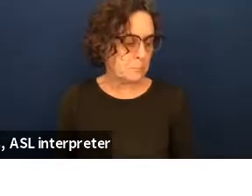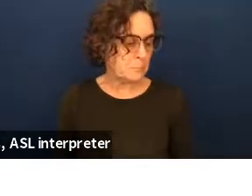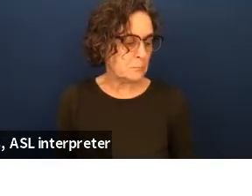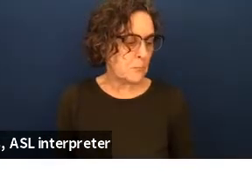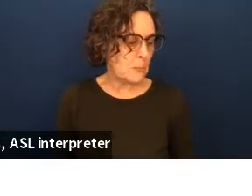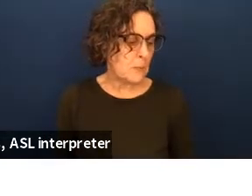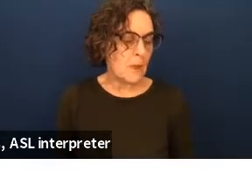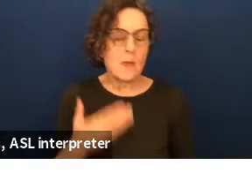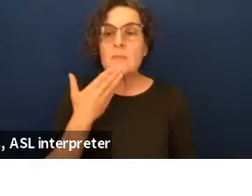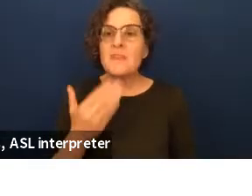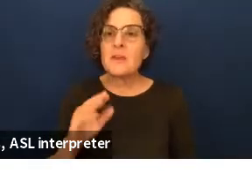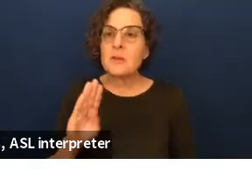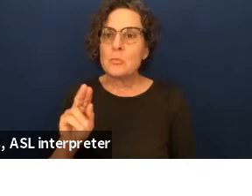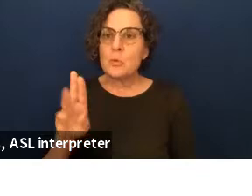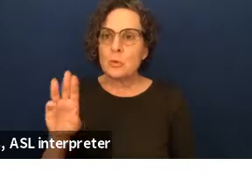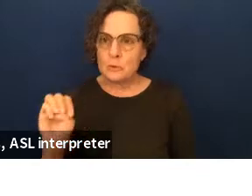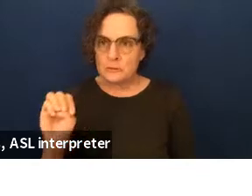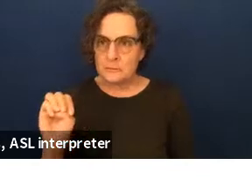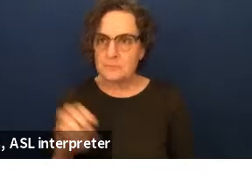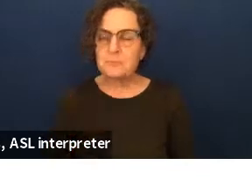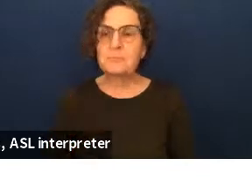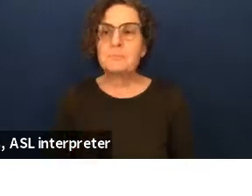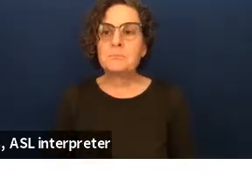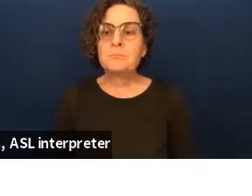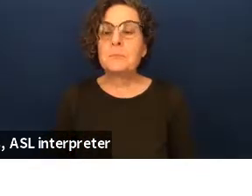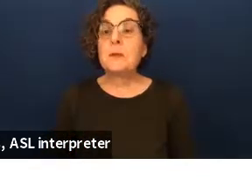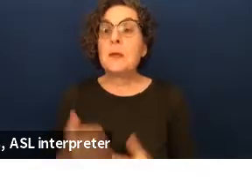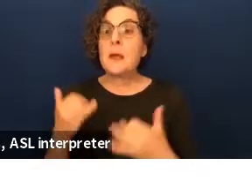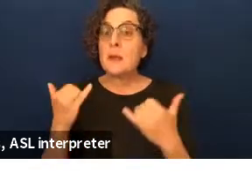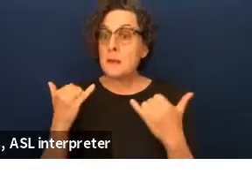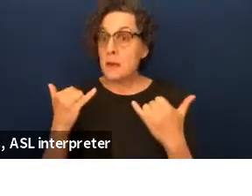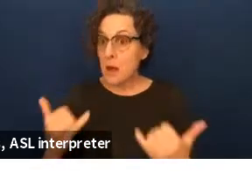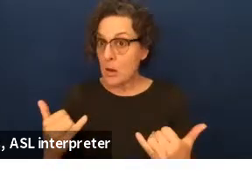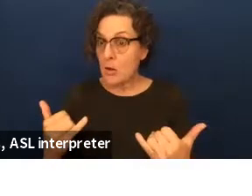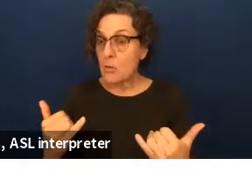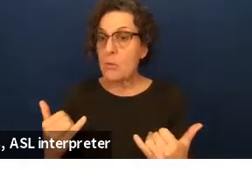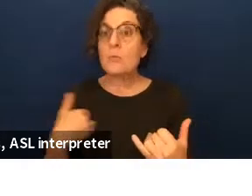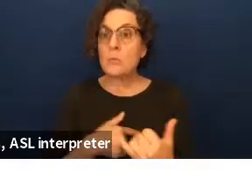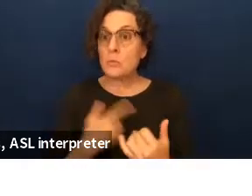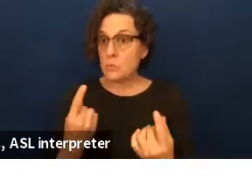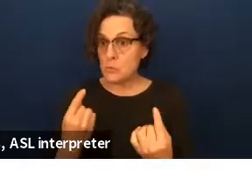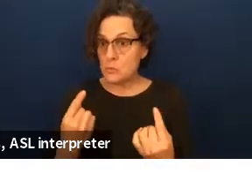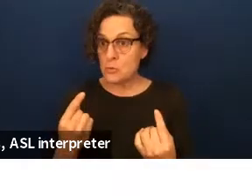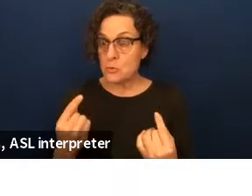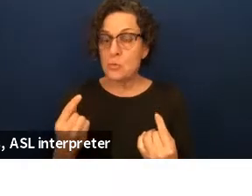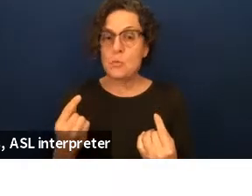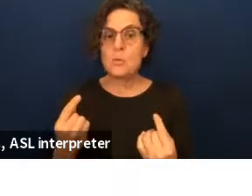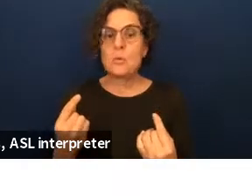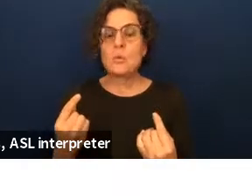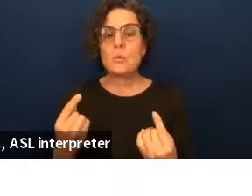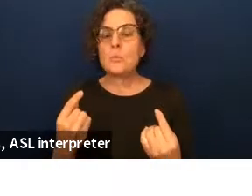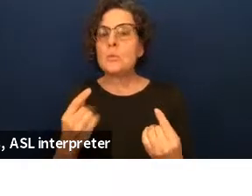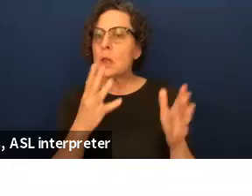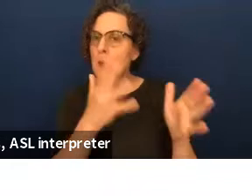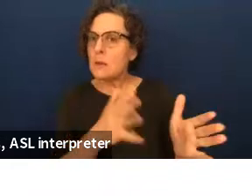Thank you, Bruce. I guess what we'll do is go ahead, we'll leave your screen up for a